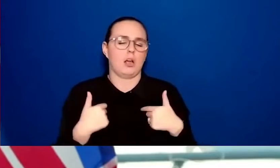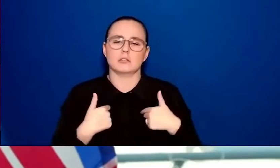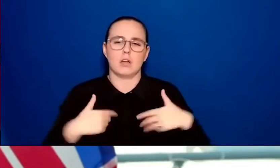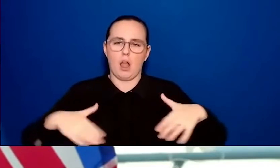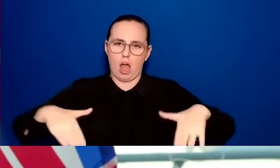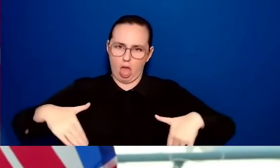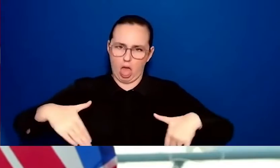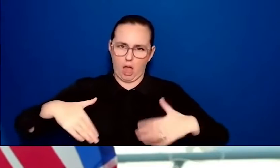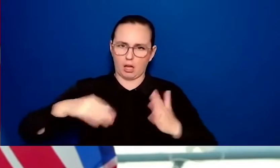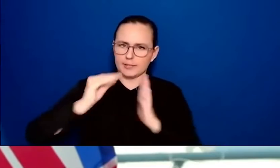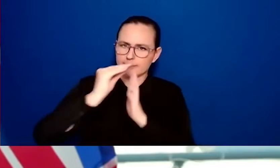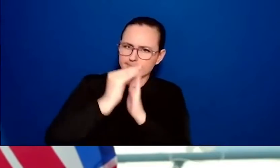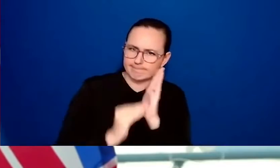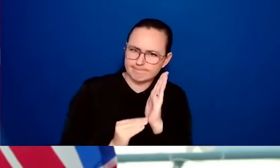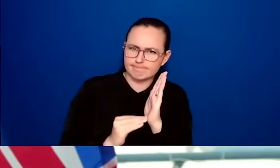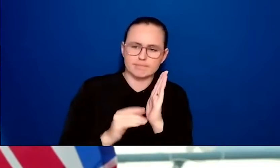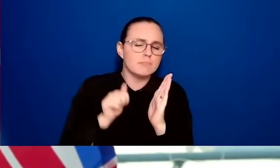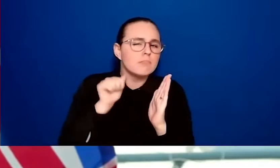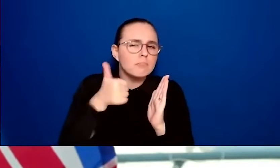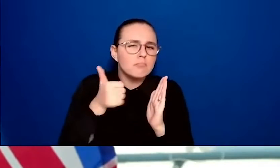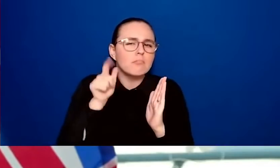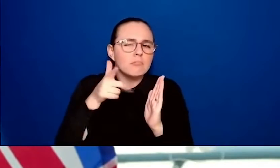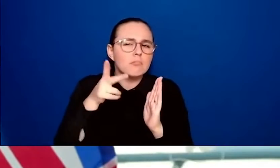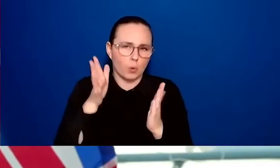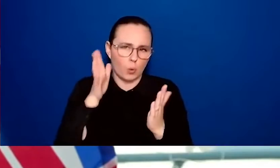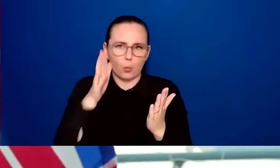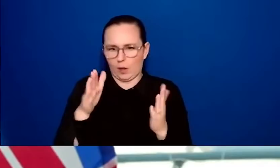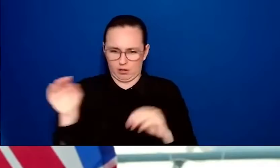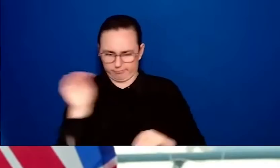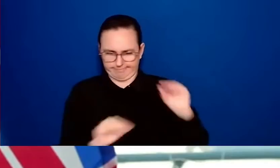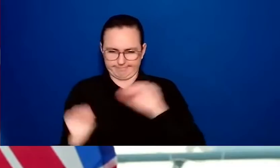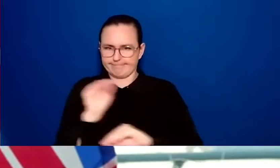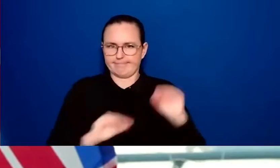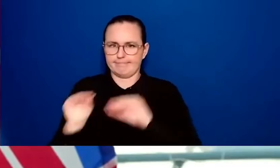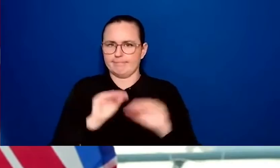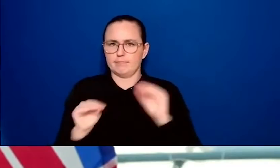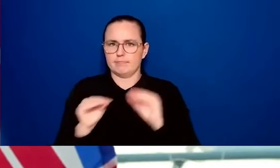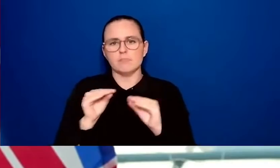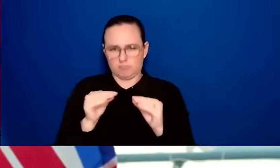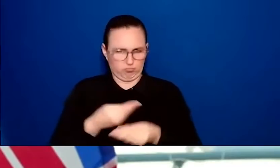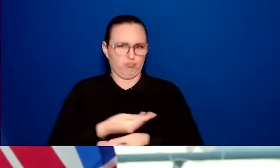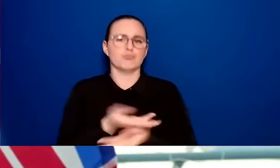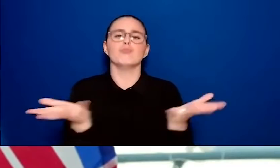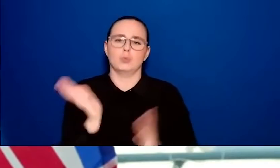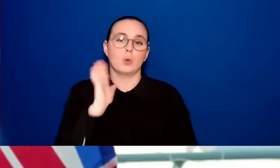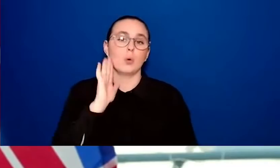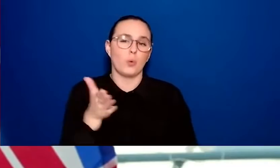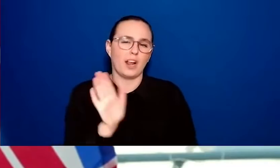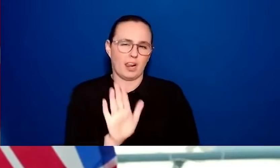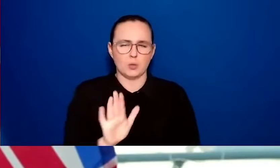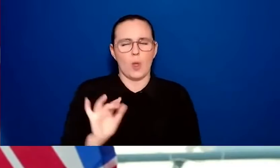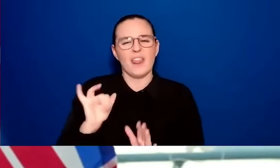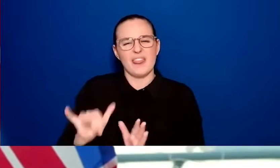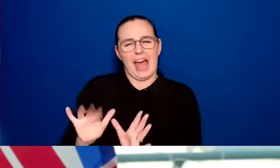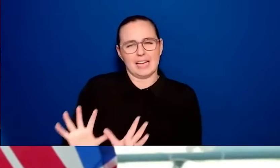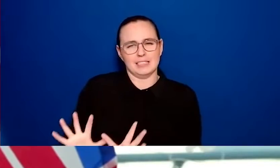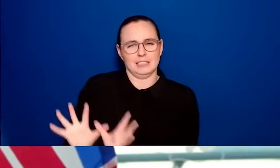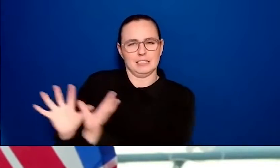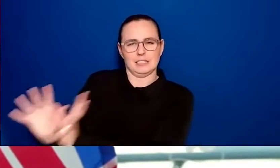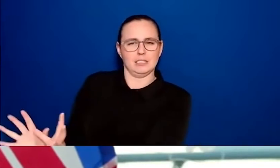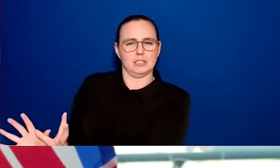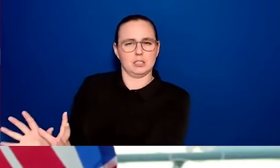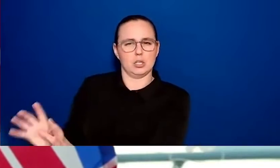more information in the coming days. But that takes care of the long-term care and assisted living